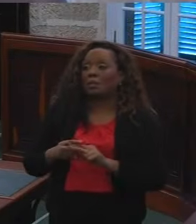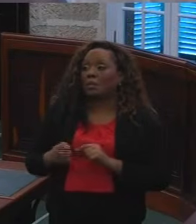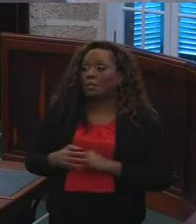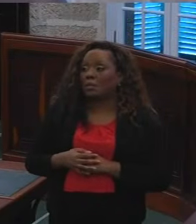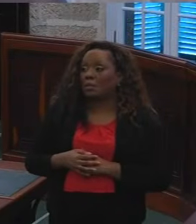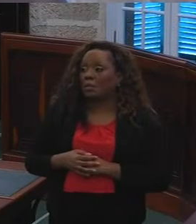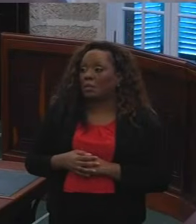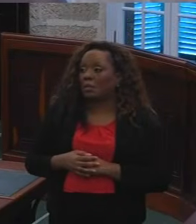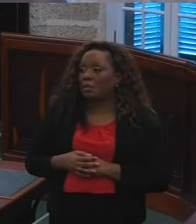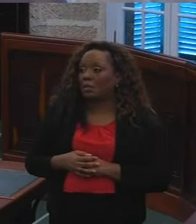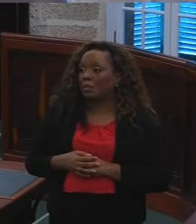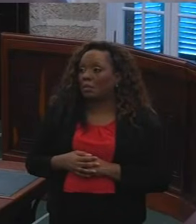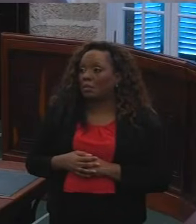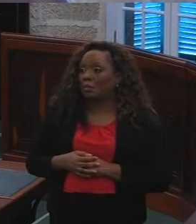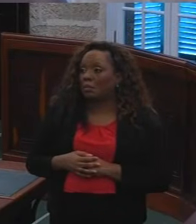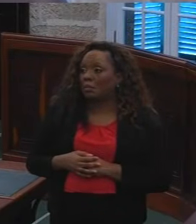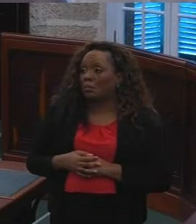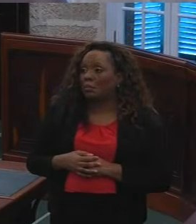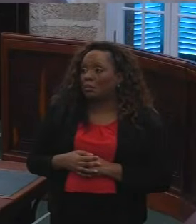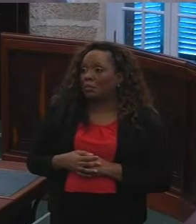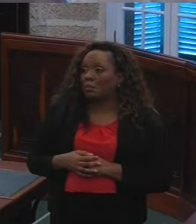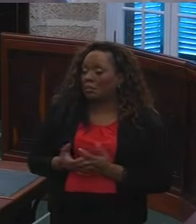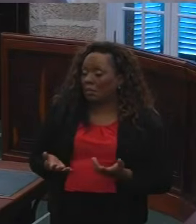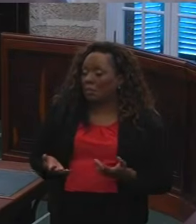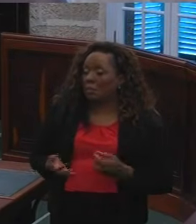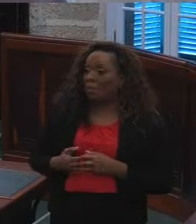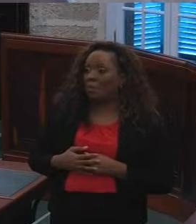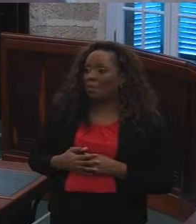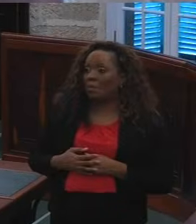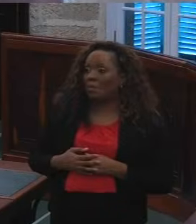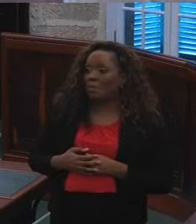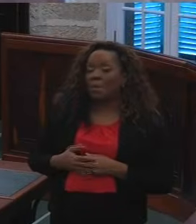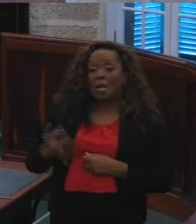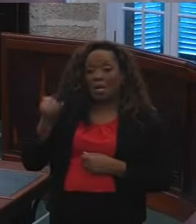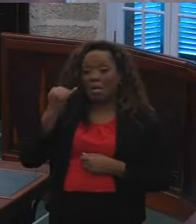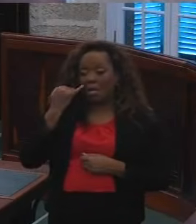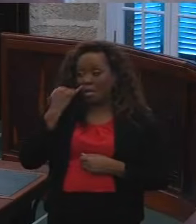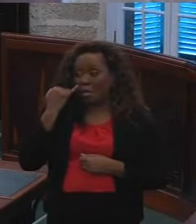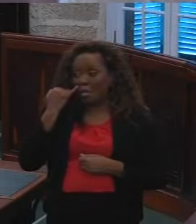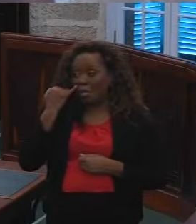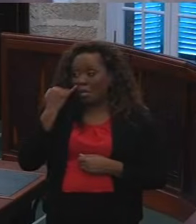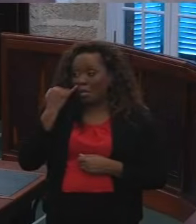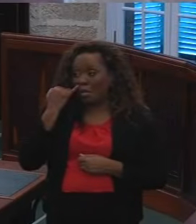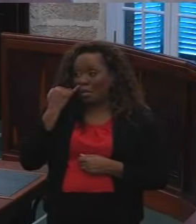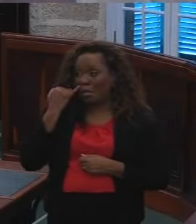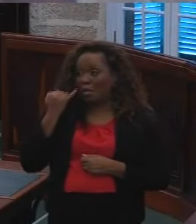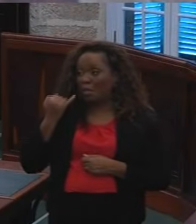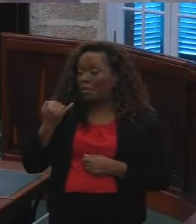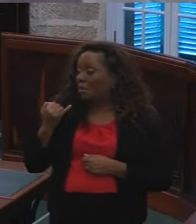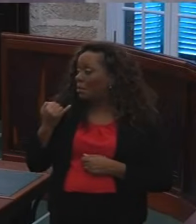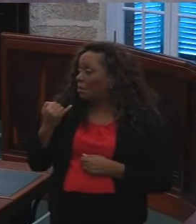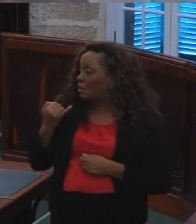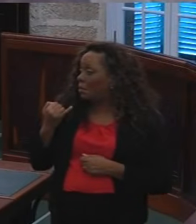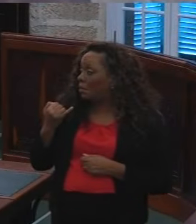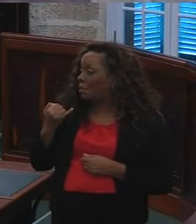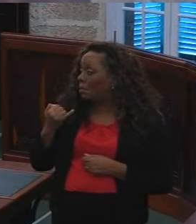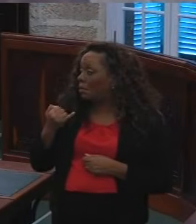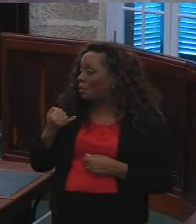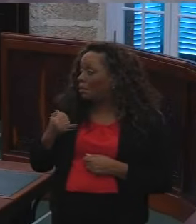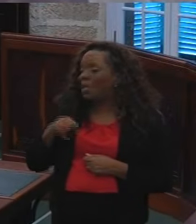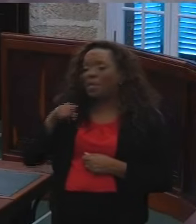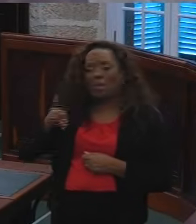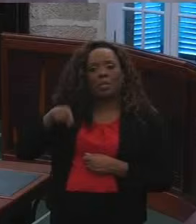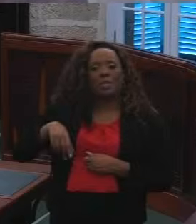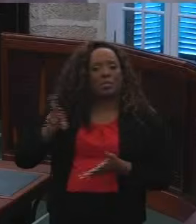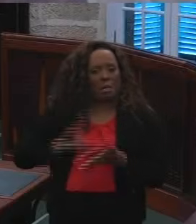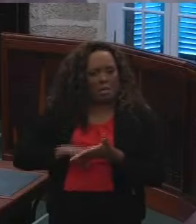Minister may refuse to register the residential facility, register the residential facility subject to